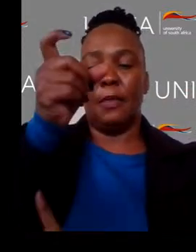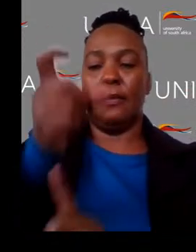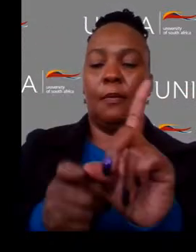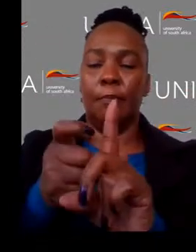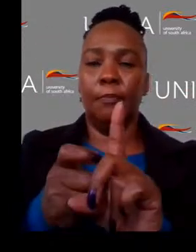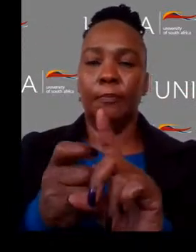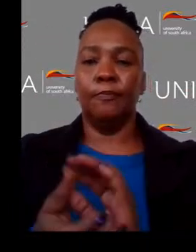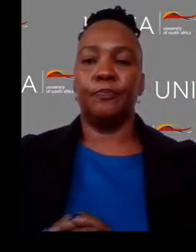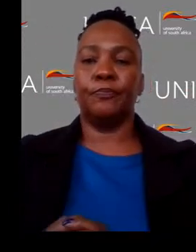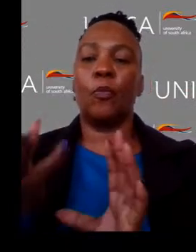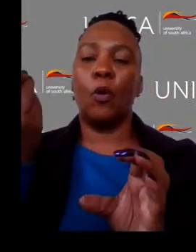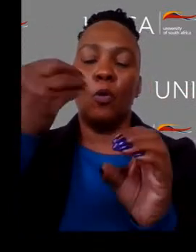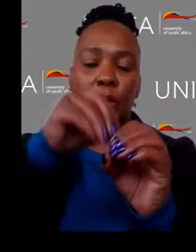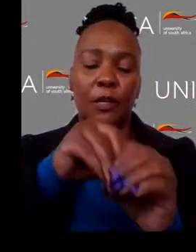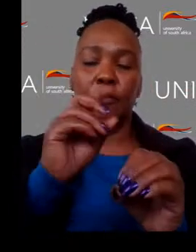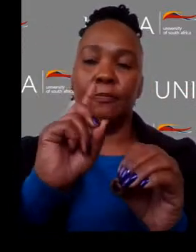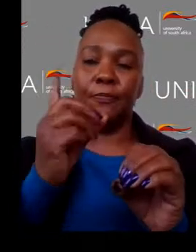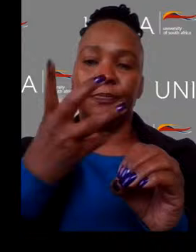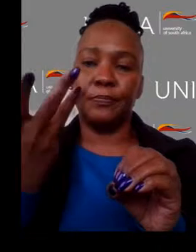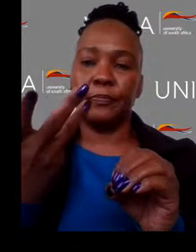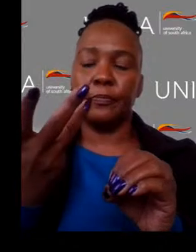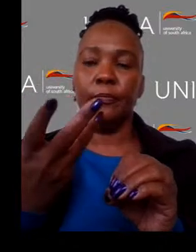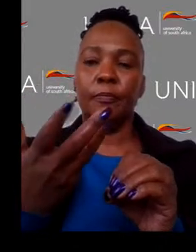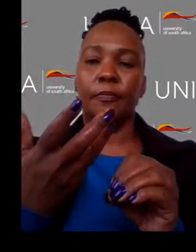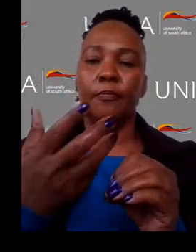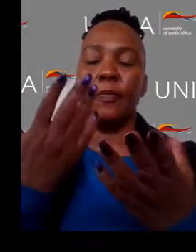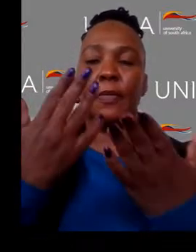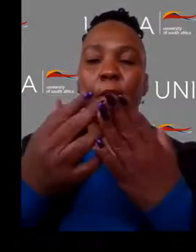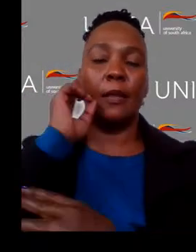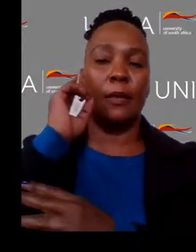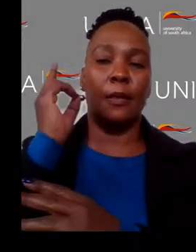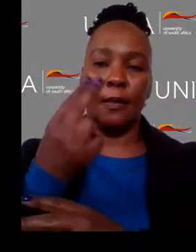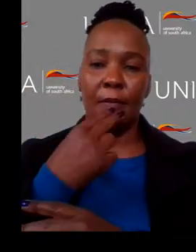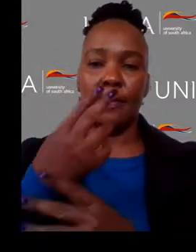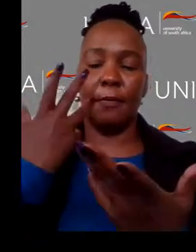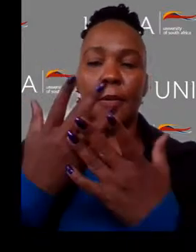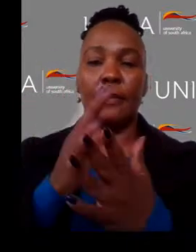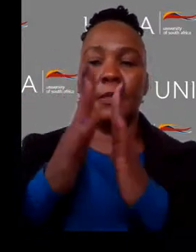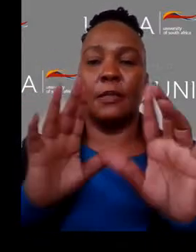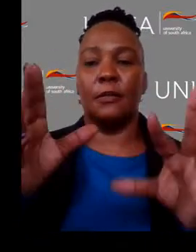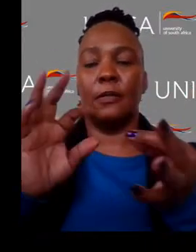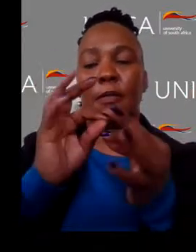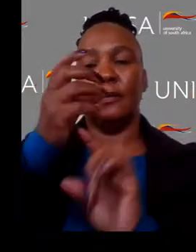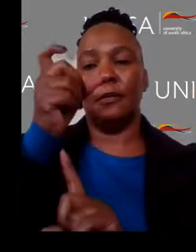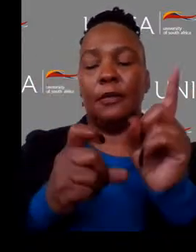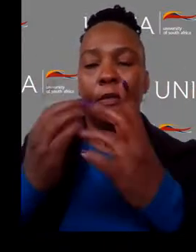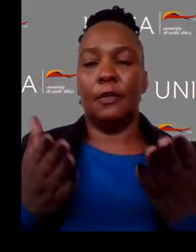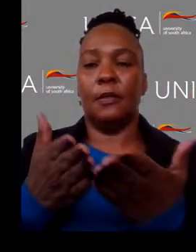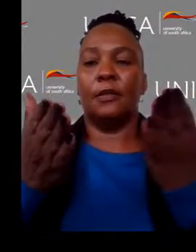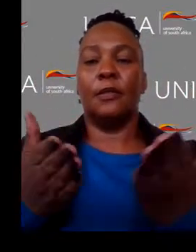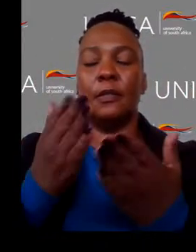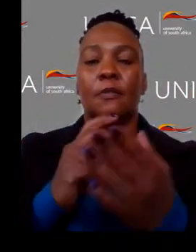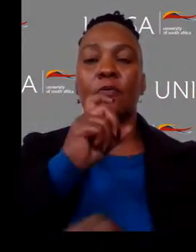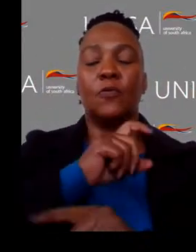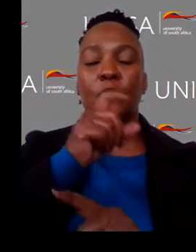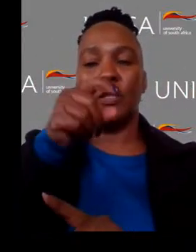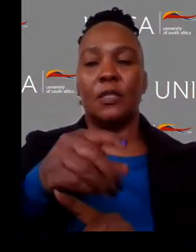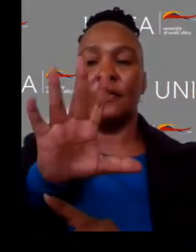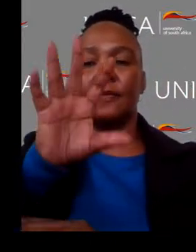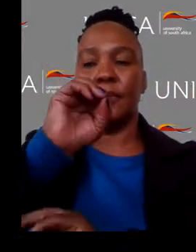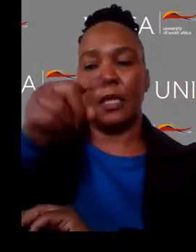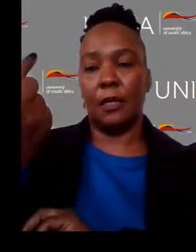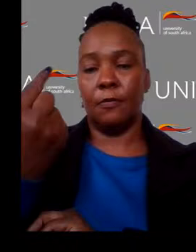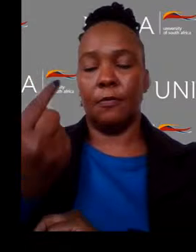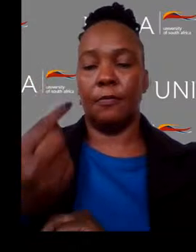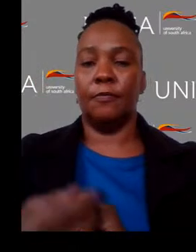or including if you are deaf, you may require sign language interpretation services. You can use this 50,000 rands